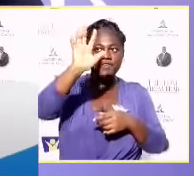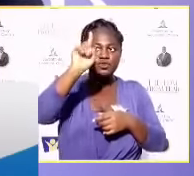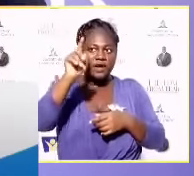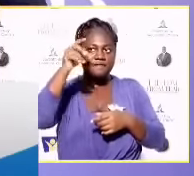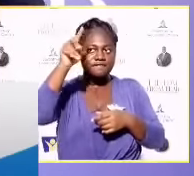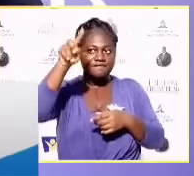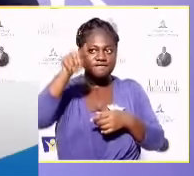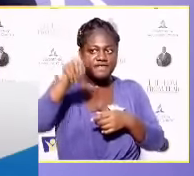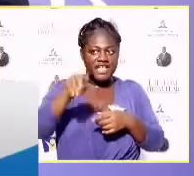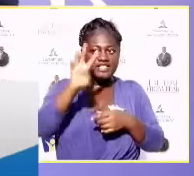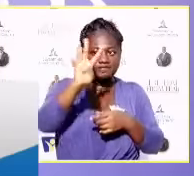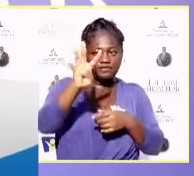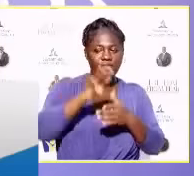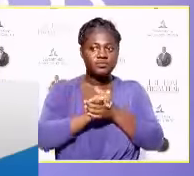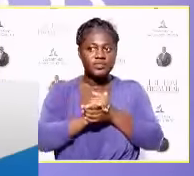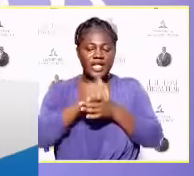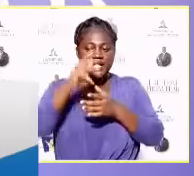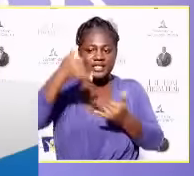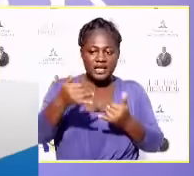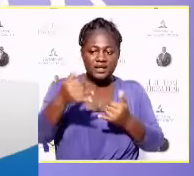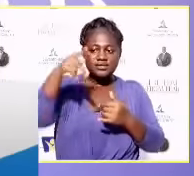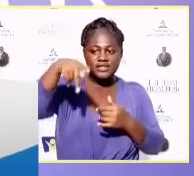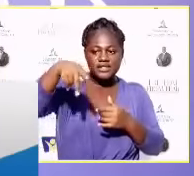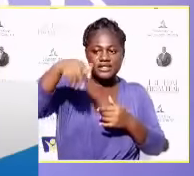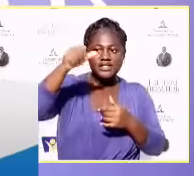51:4. Now in Psalm